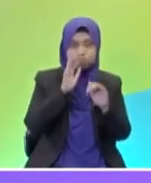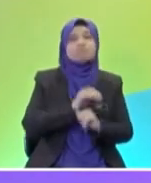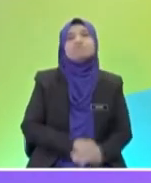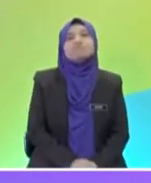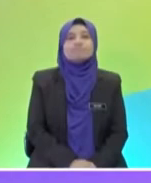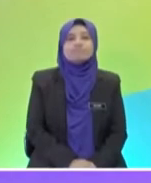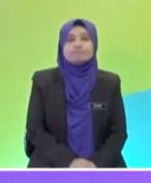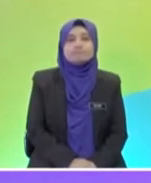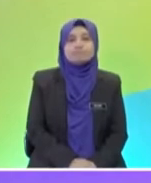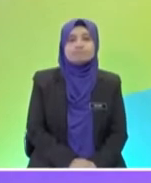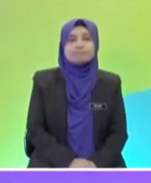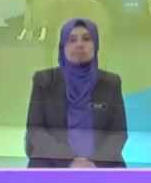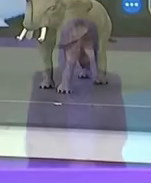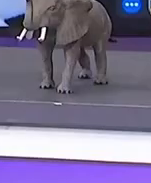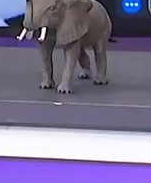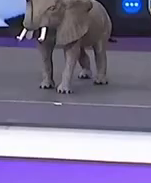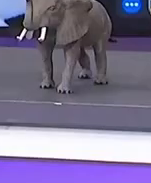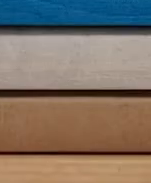DDATV KPM.